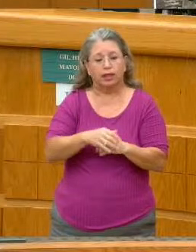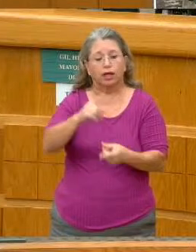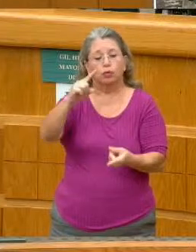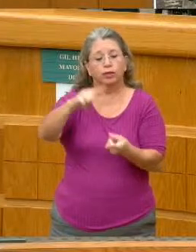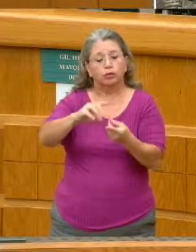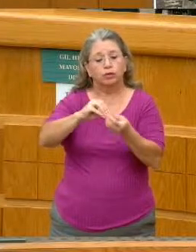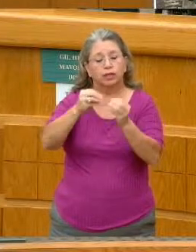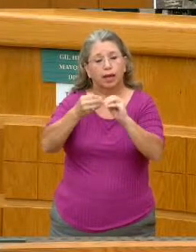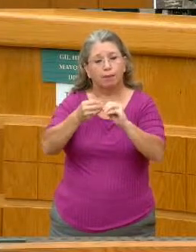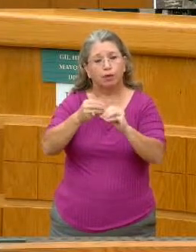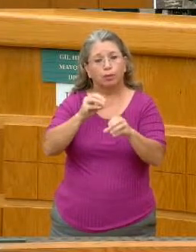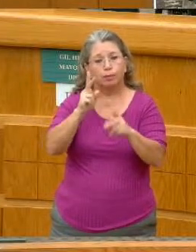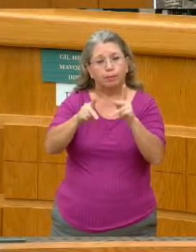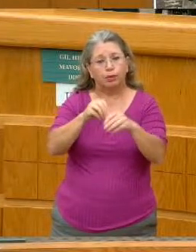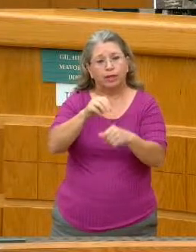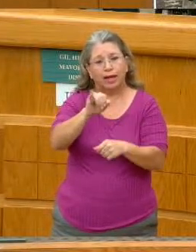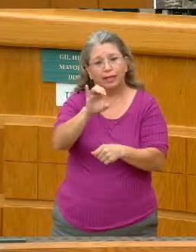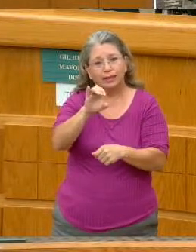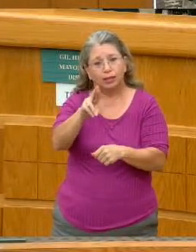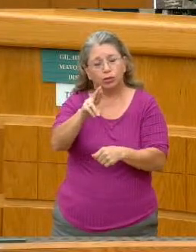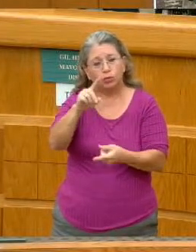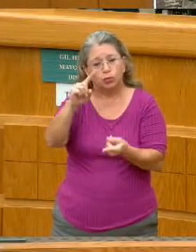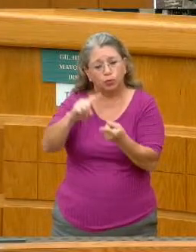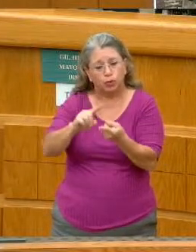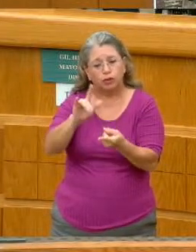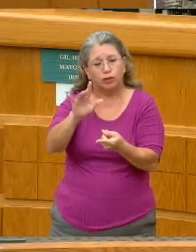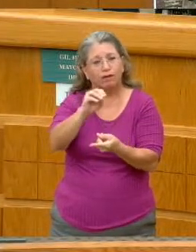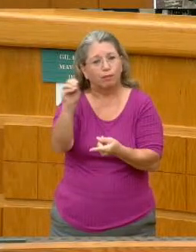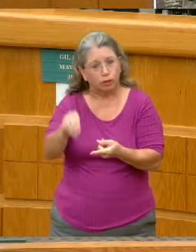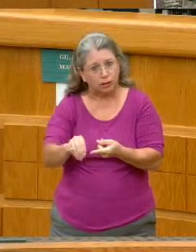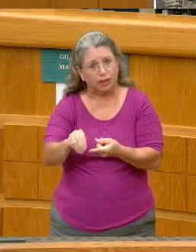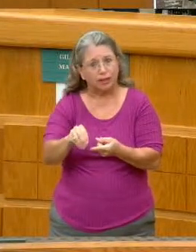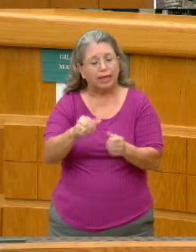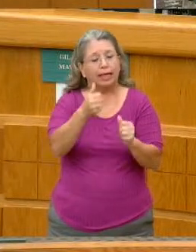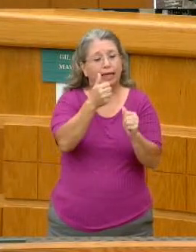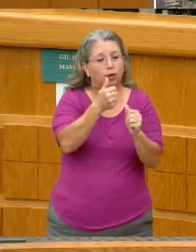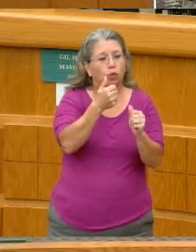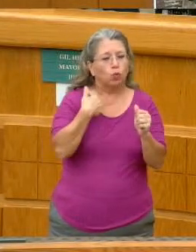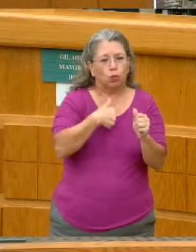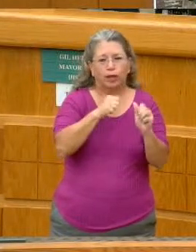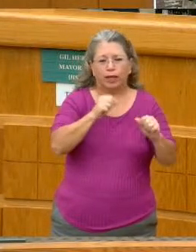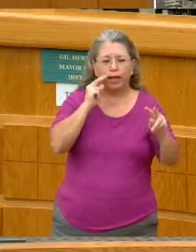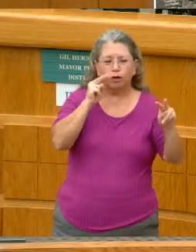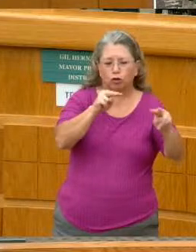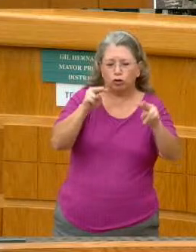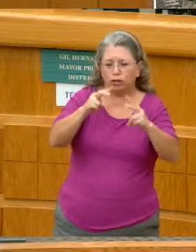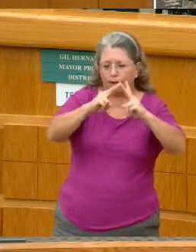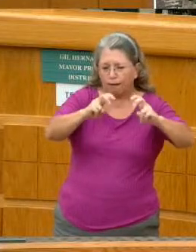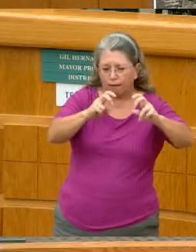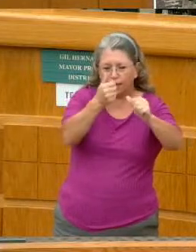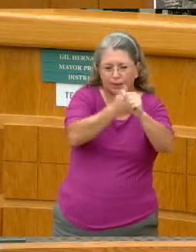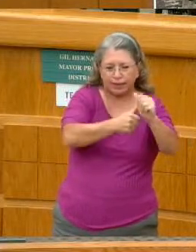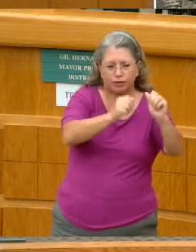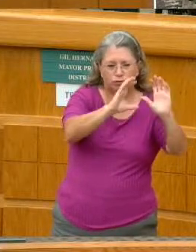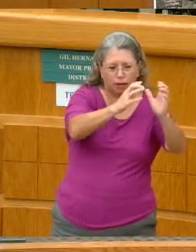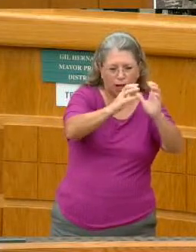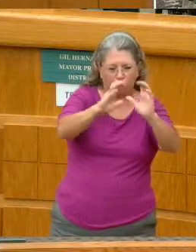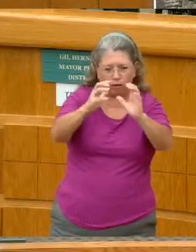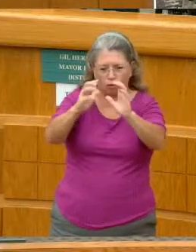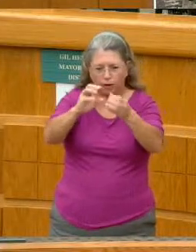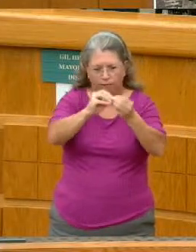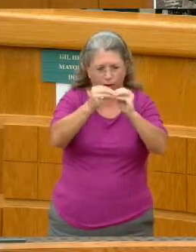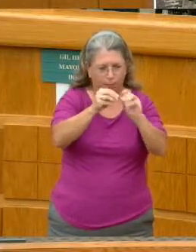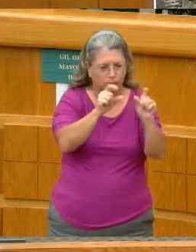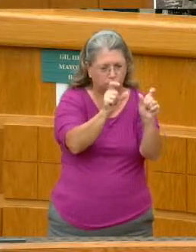25%. And every category can be looked at and see that there is no doubt that all of